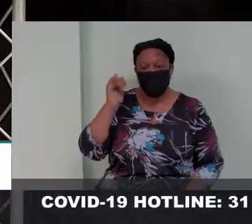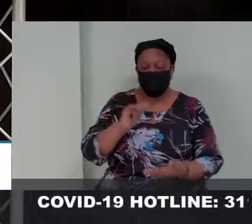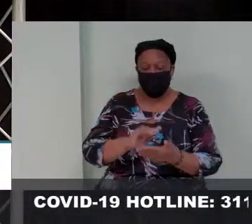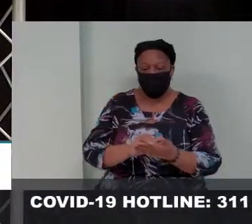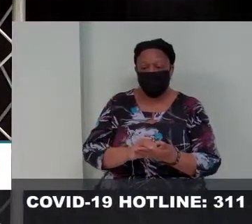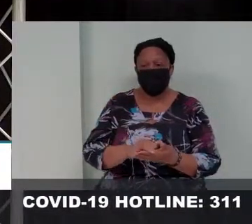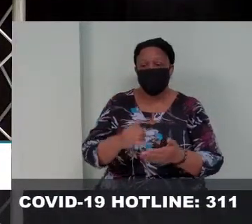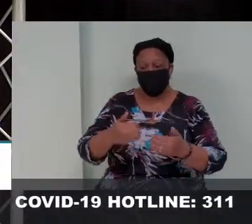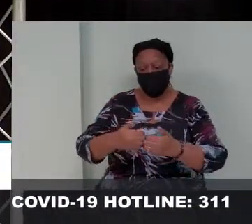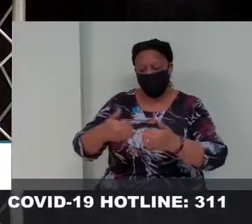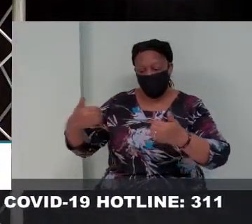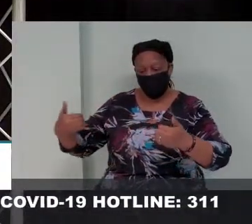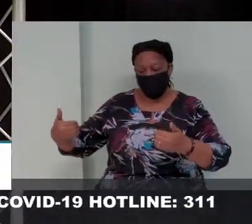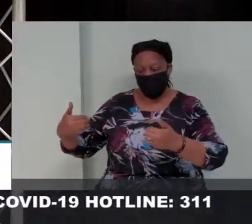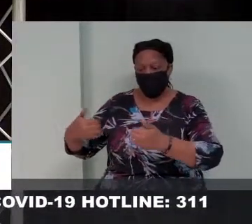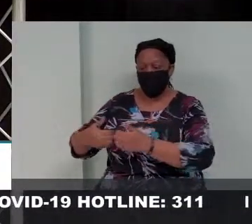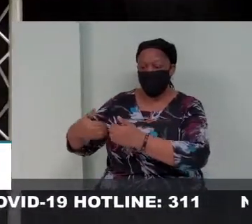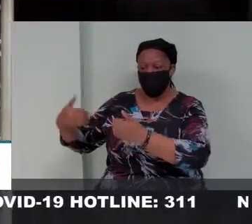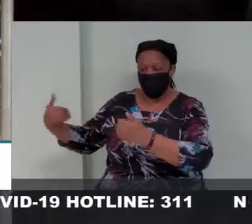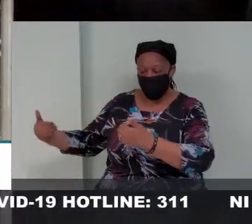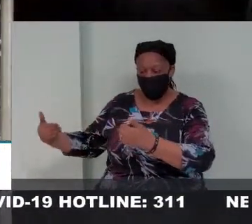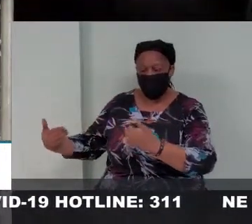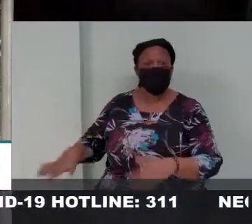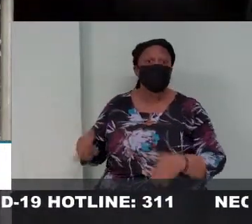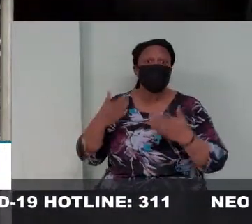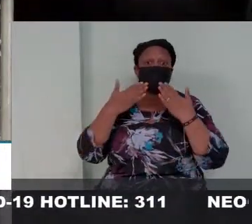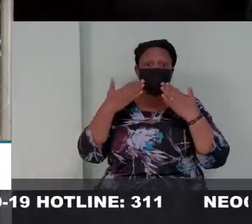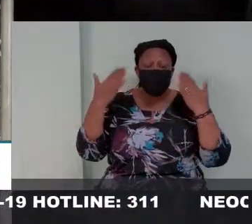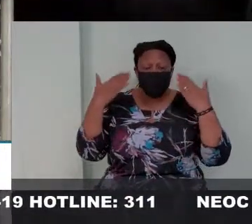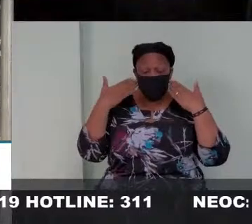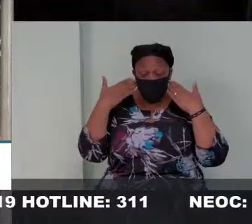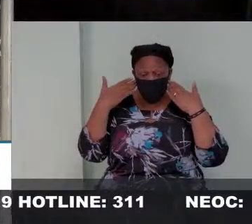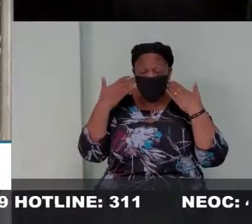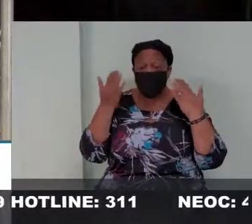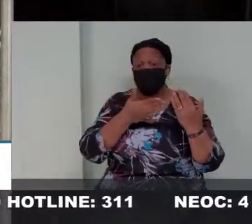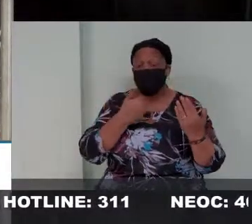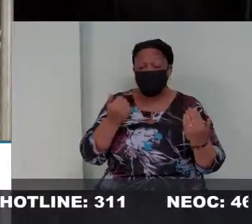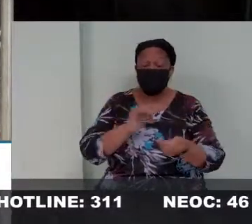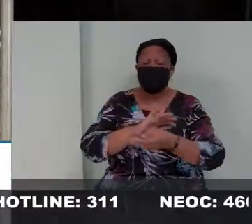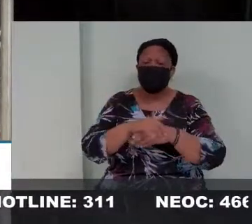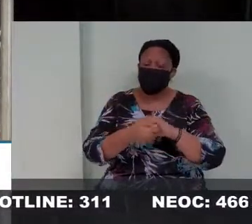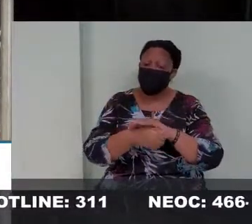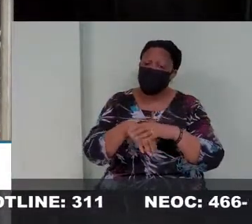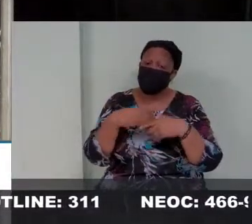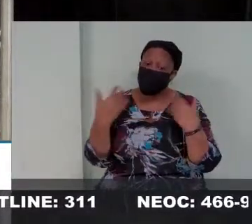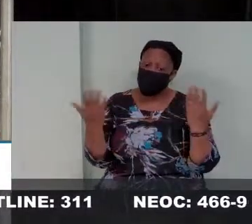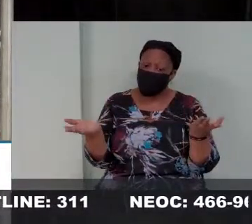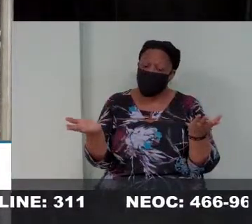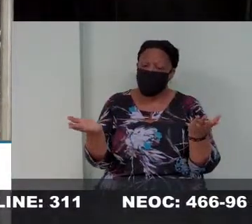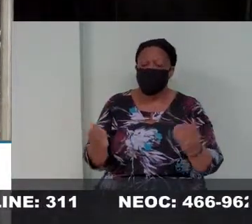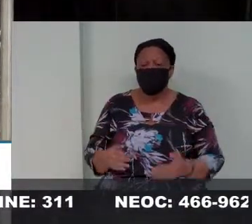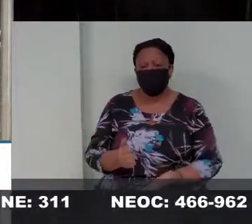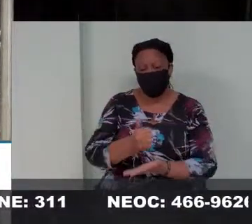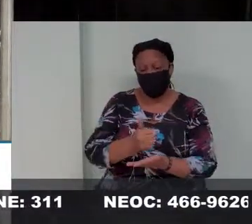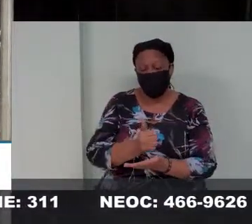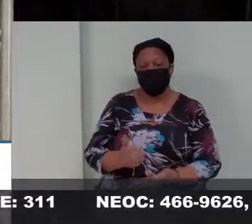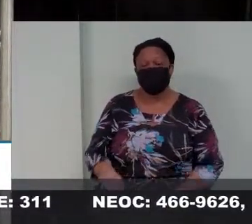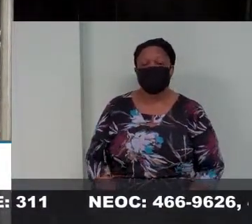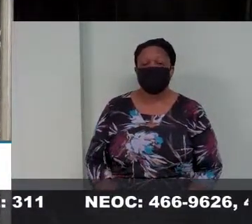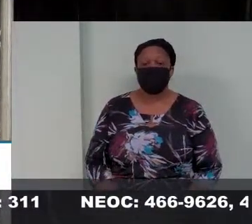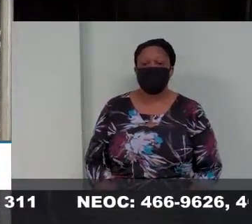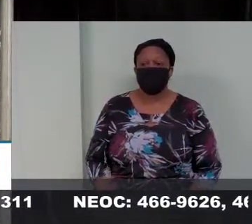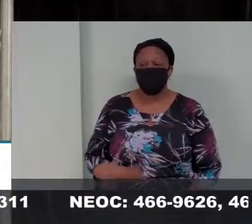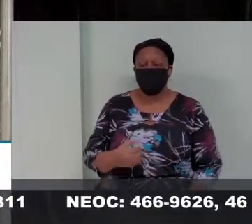physical distancing, wearing of masks, and frequent hand sanitization to